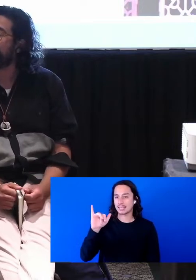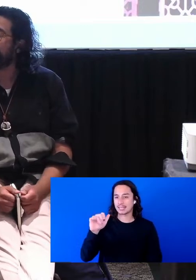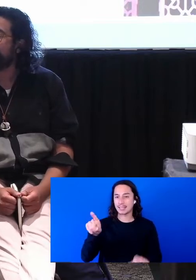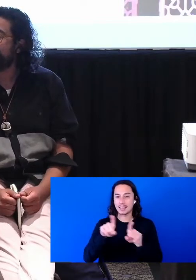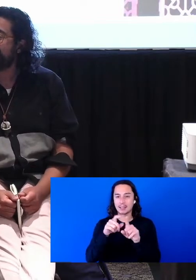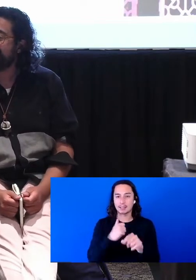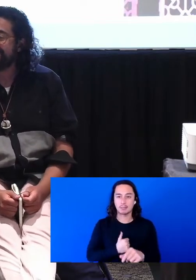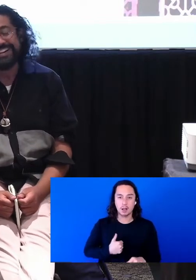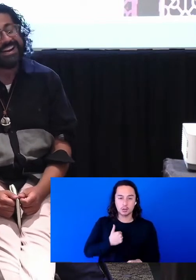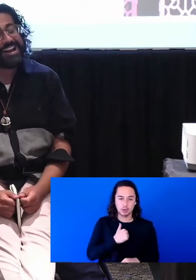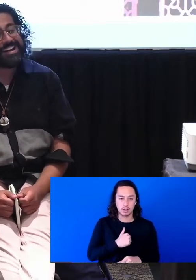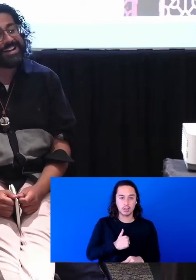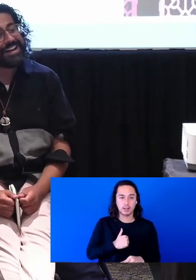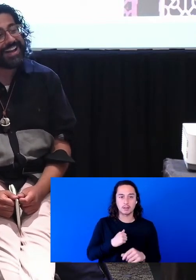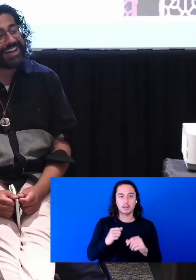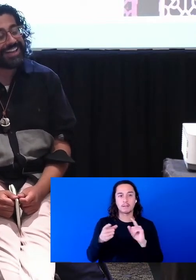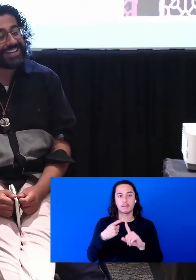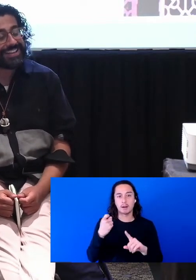Mm-hmm.